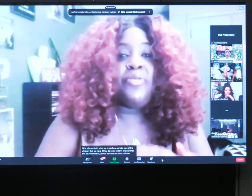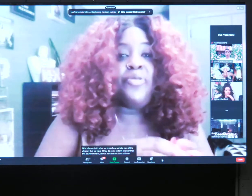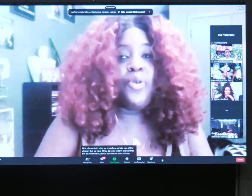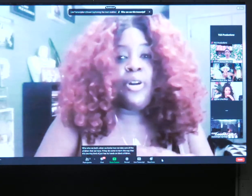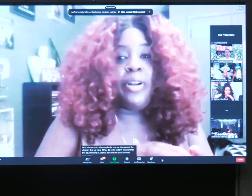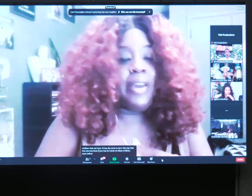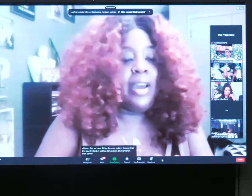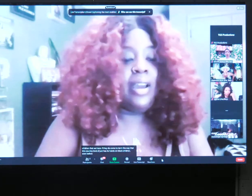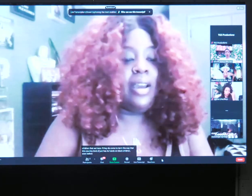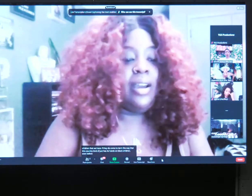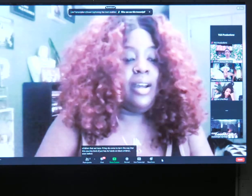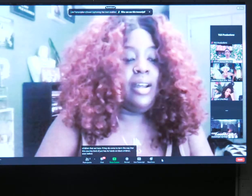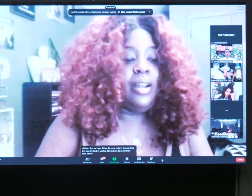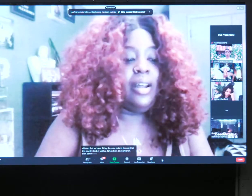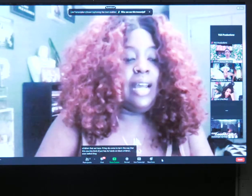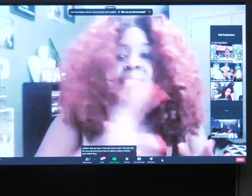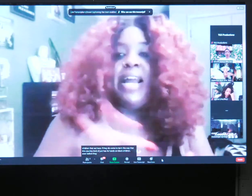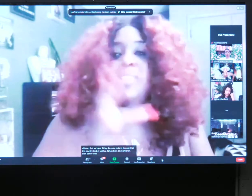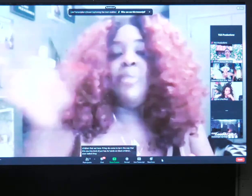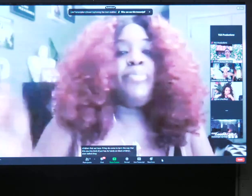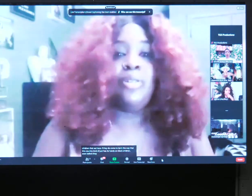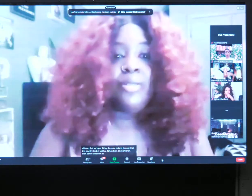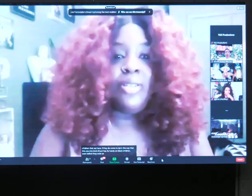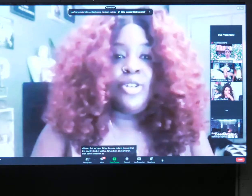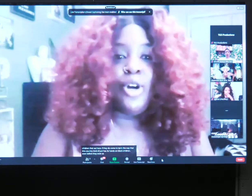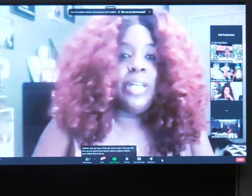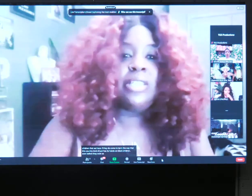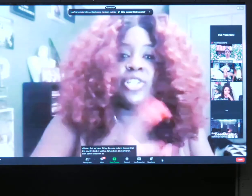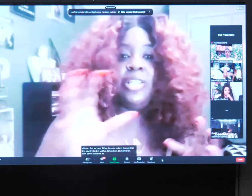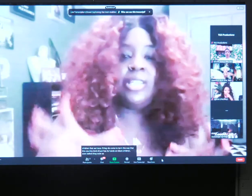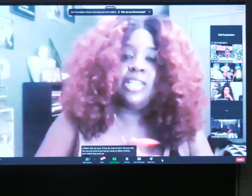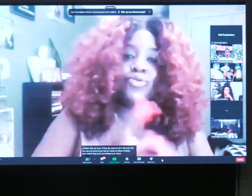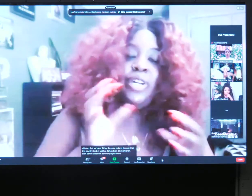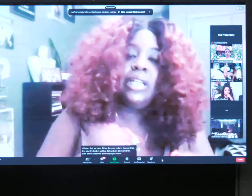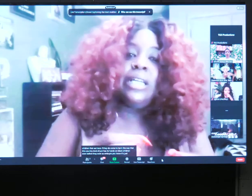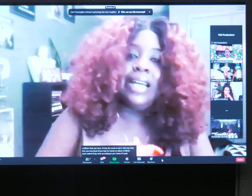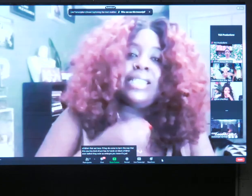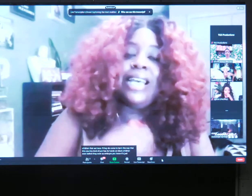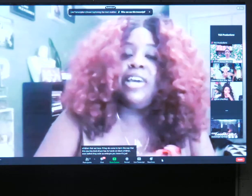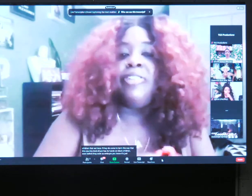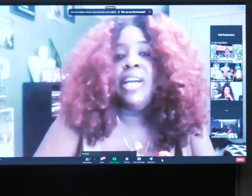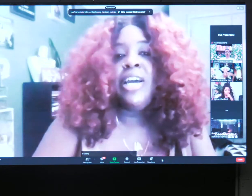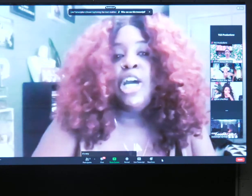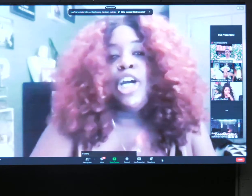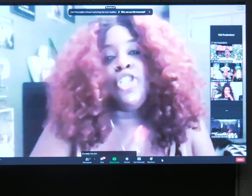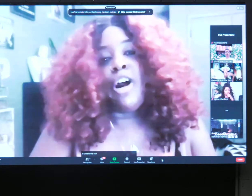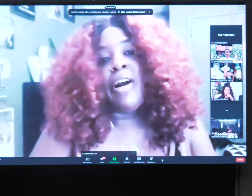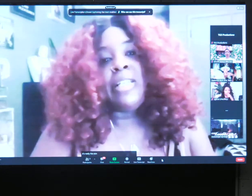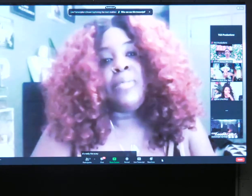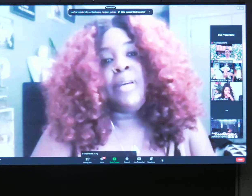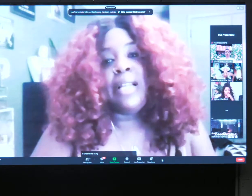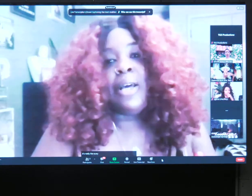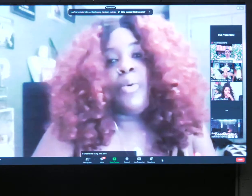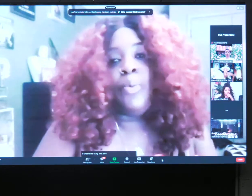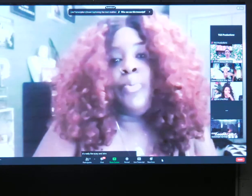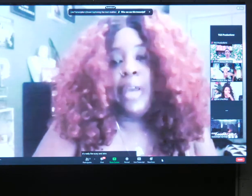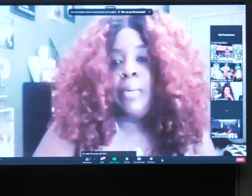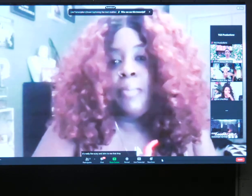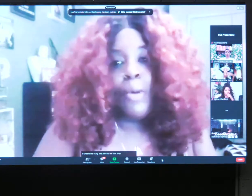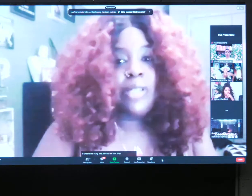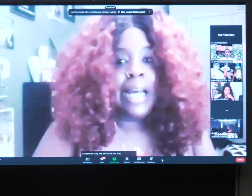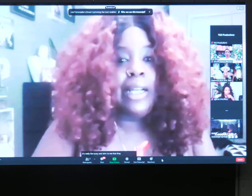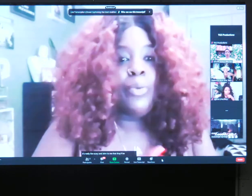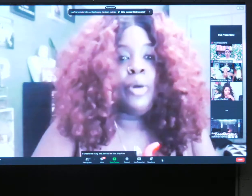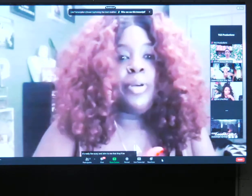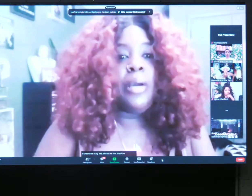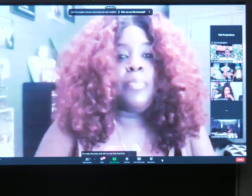even before they, even as embryos, it's really like scary and jarring to me that there